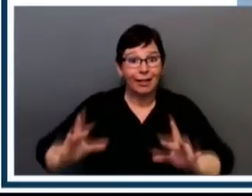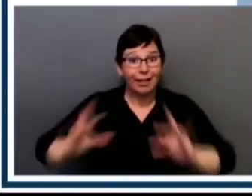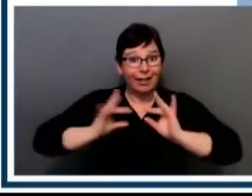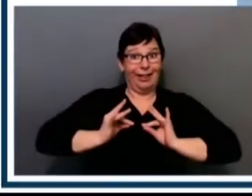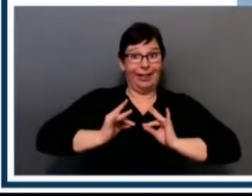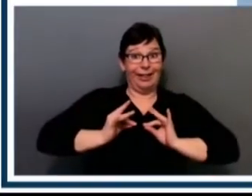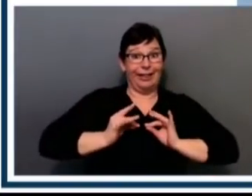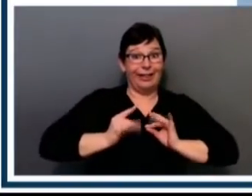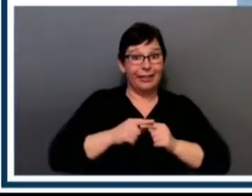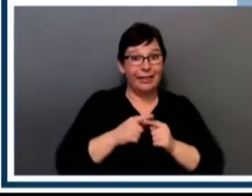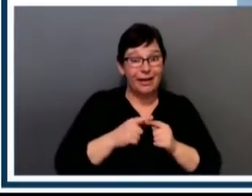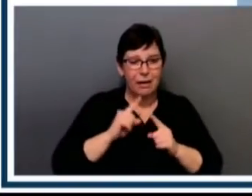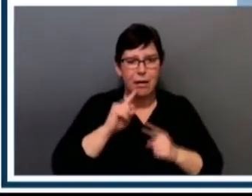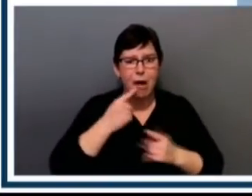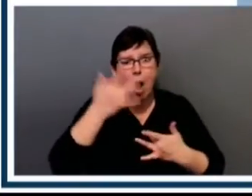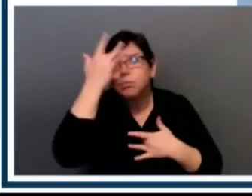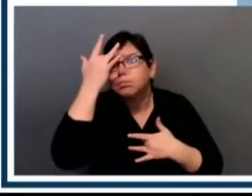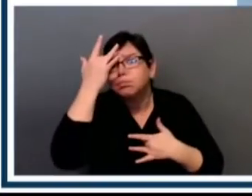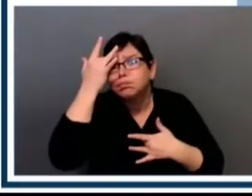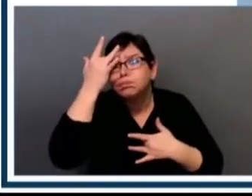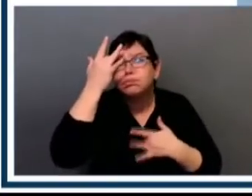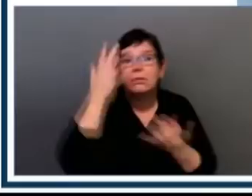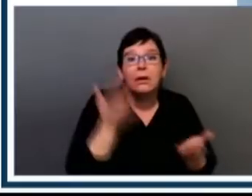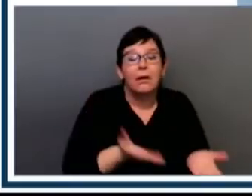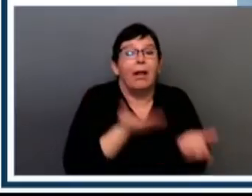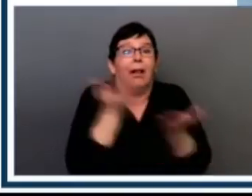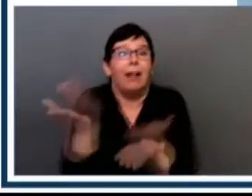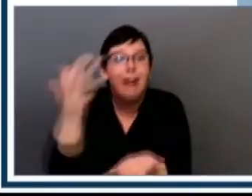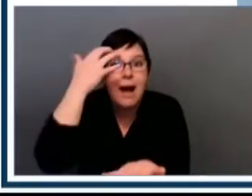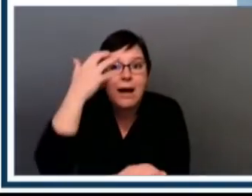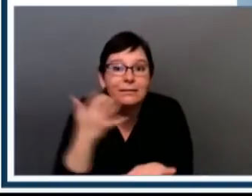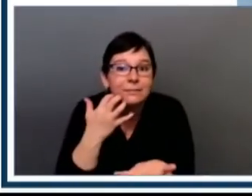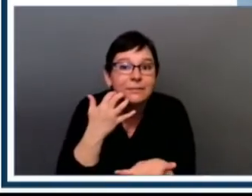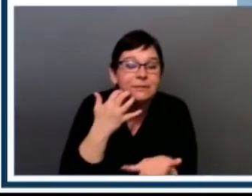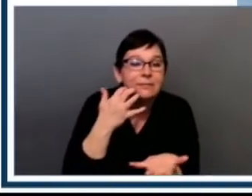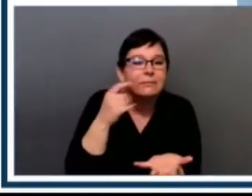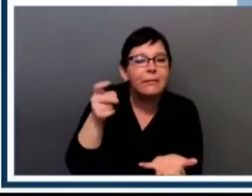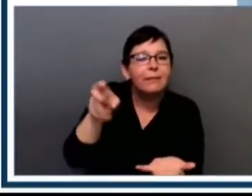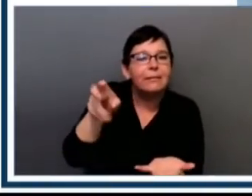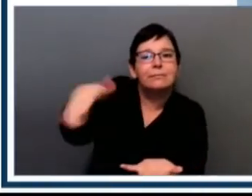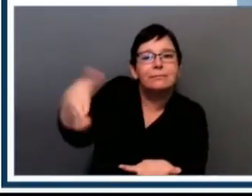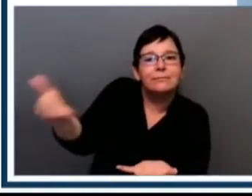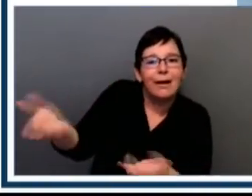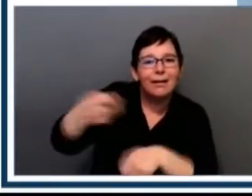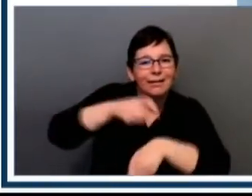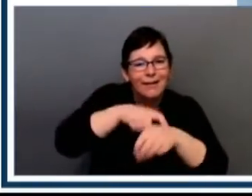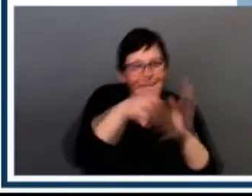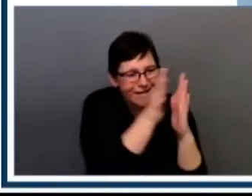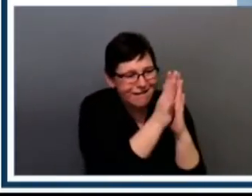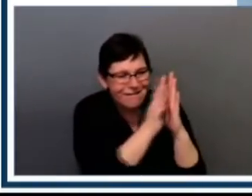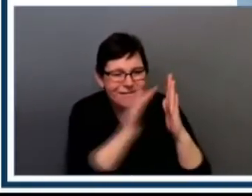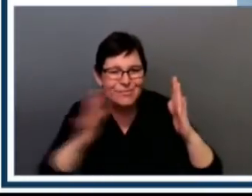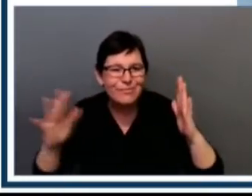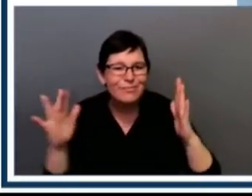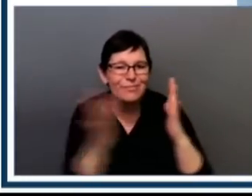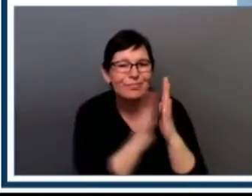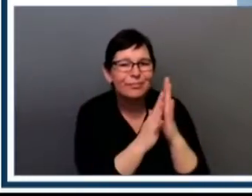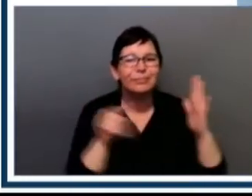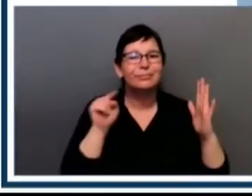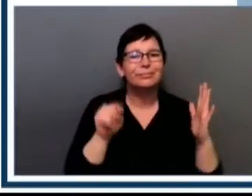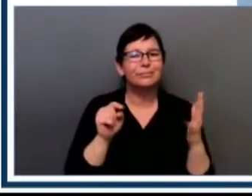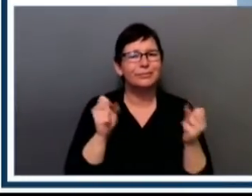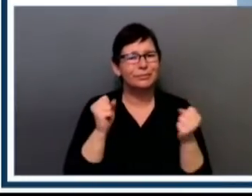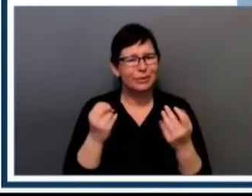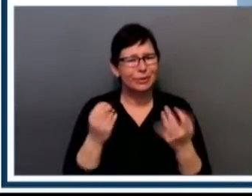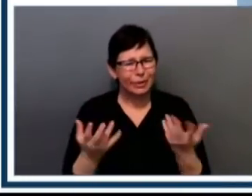even a week ago? Well, those deaths they're not reflective of what's currently going on,